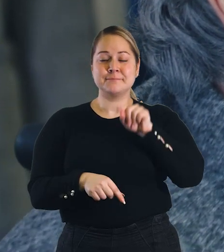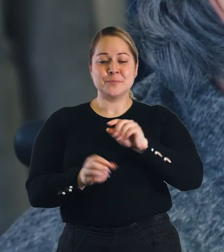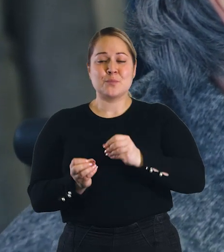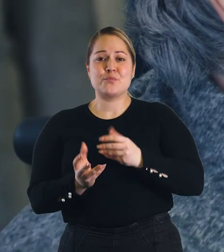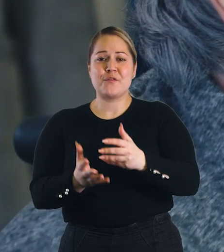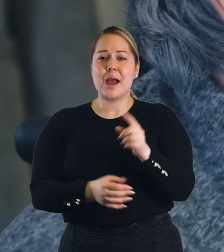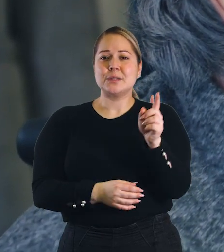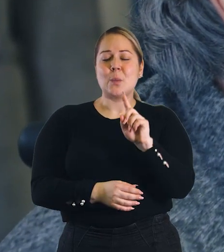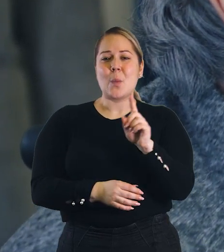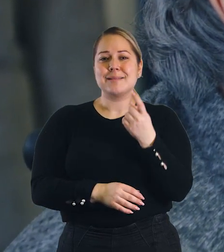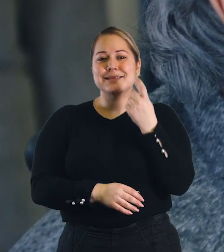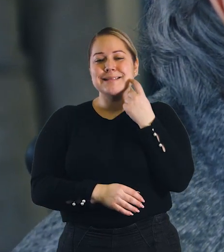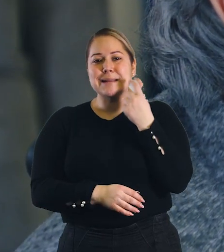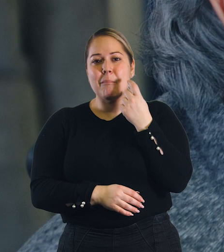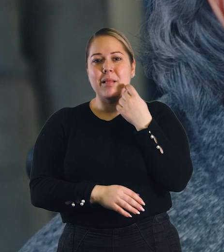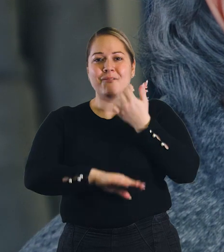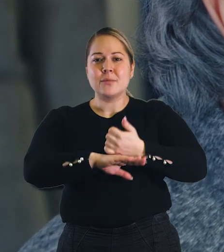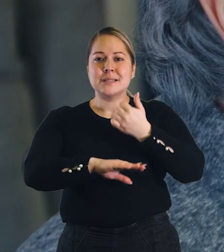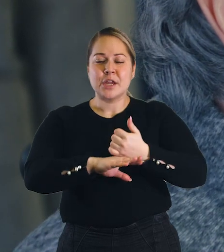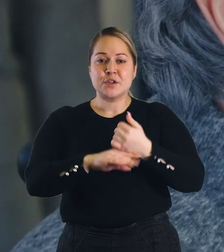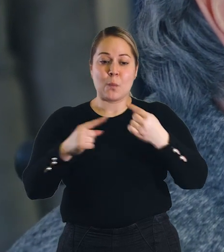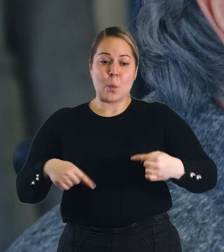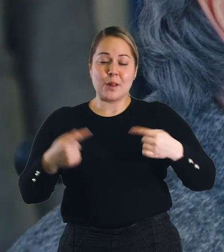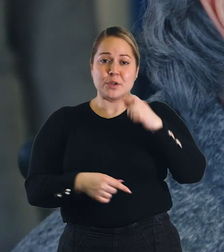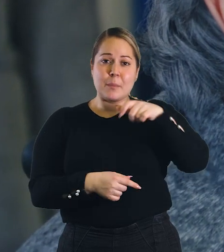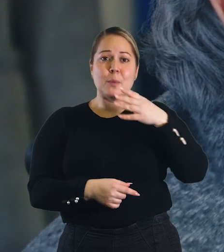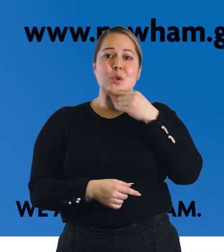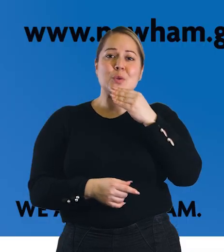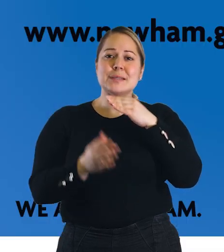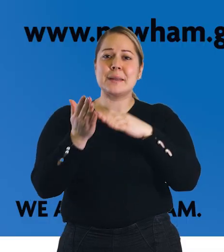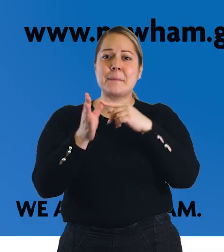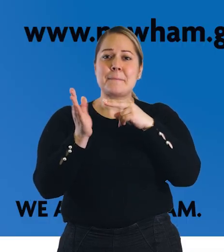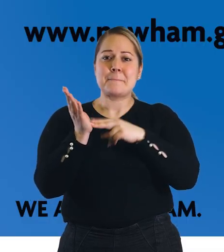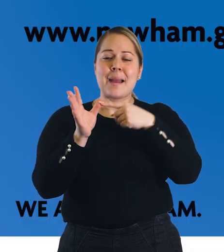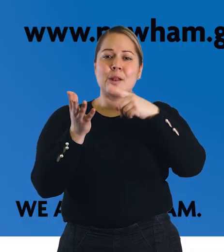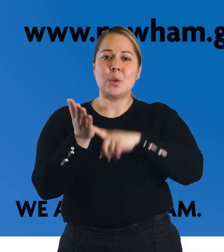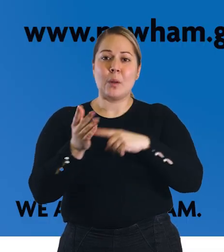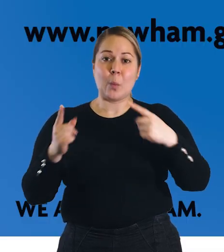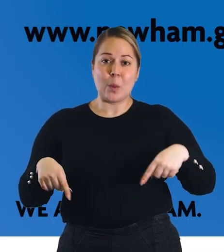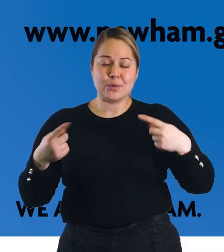provided you with a simple foundation for helping wheelchair users with their manual wheelchairs.